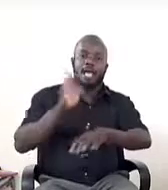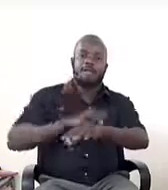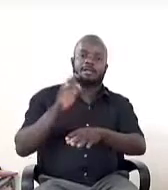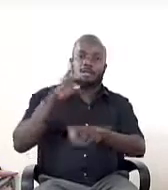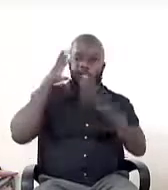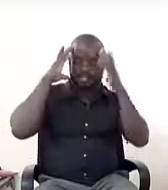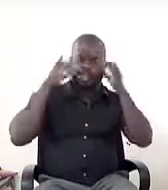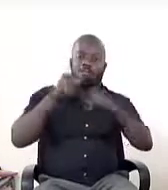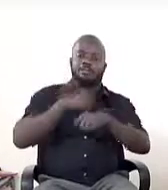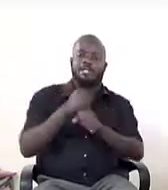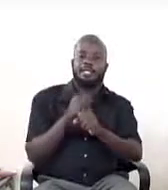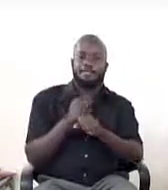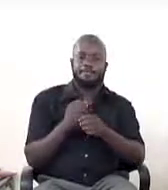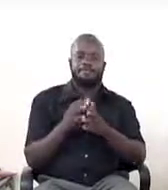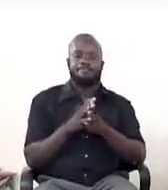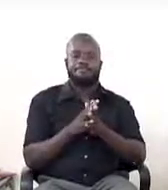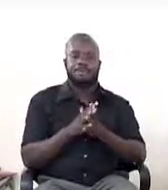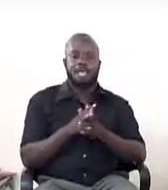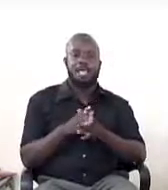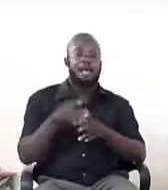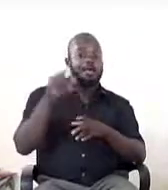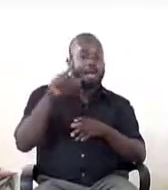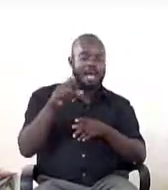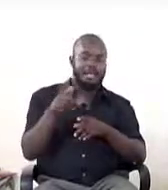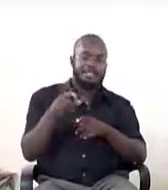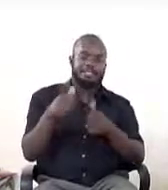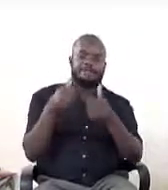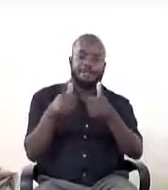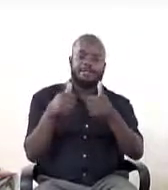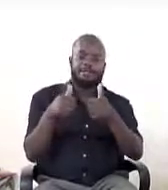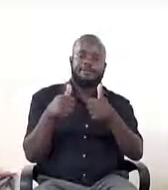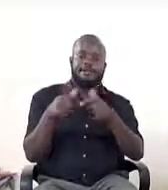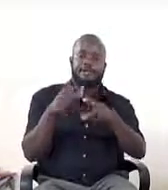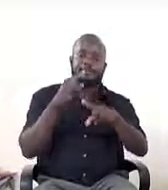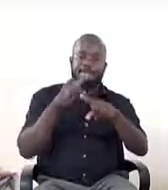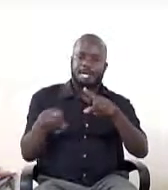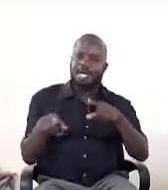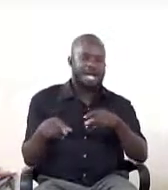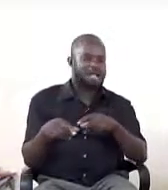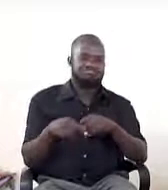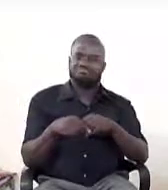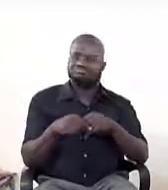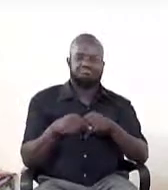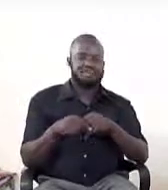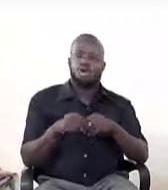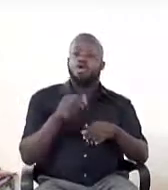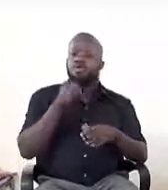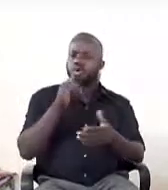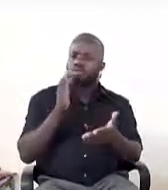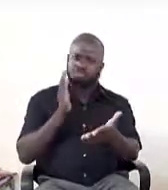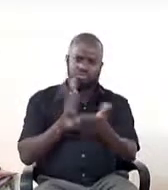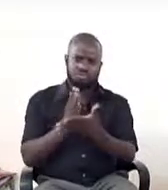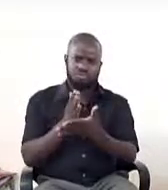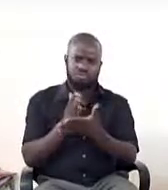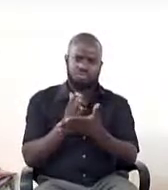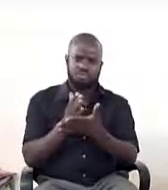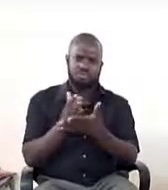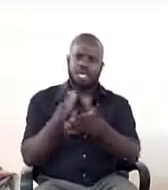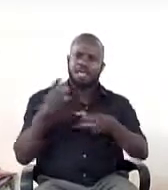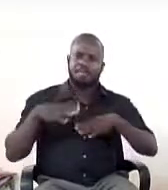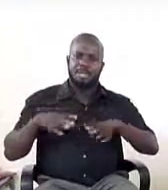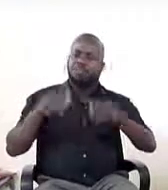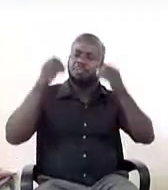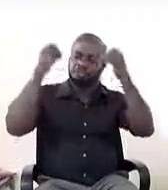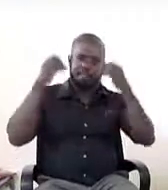substances that affect decision making. That's definitely effective, but it's not particularly